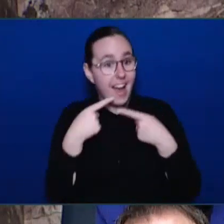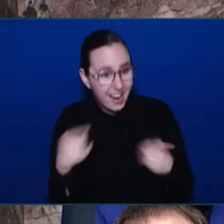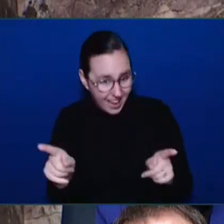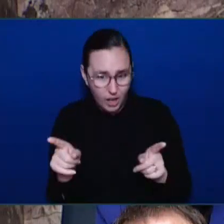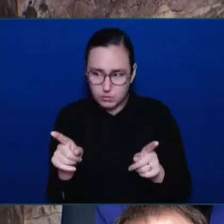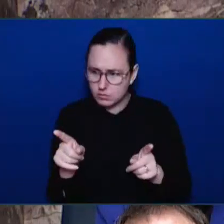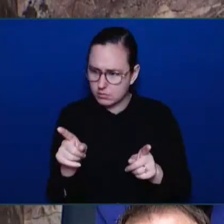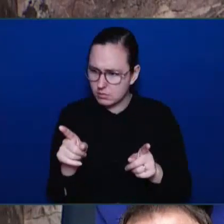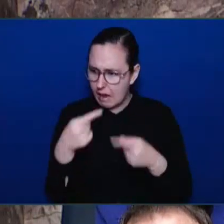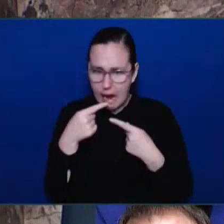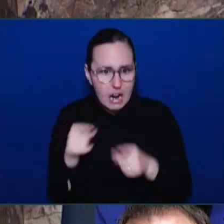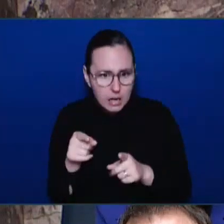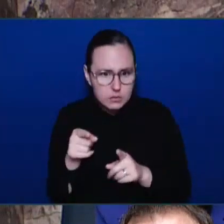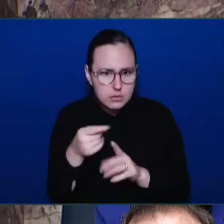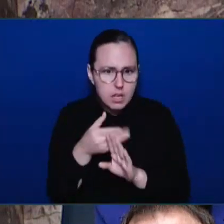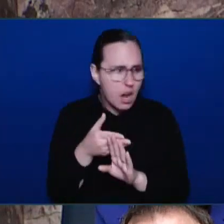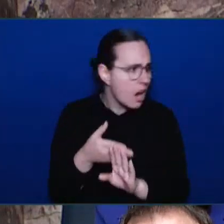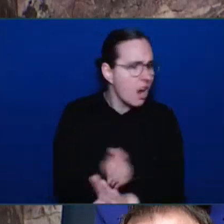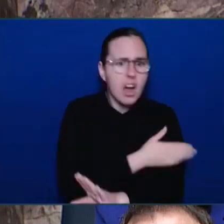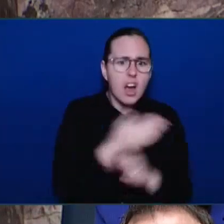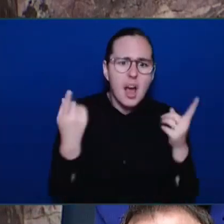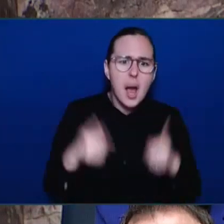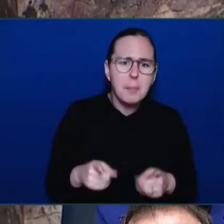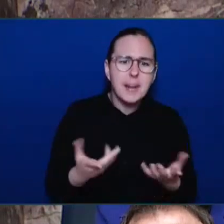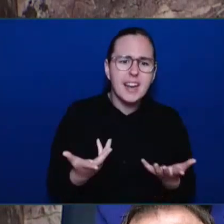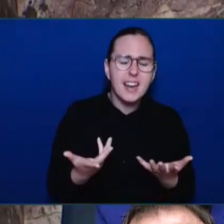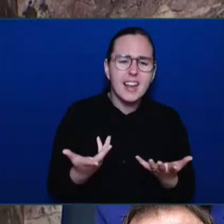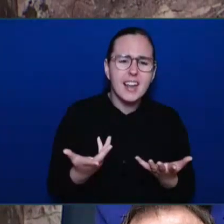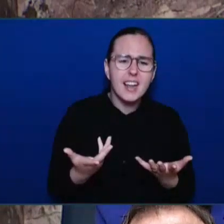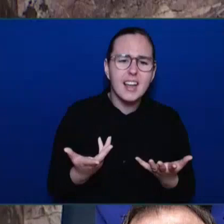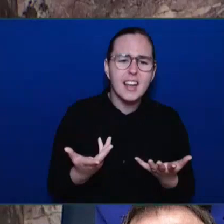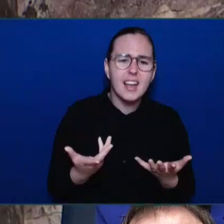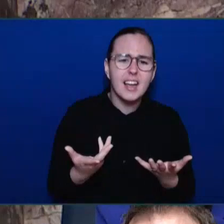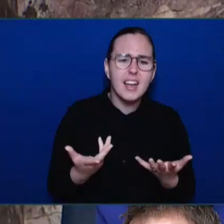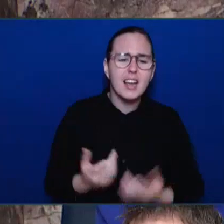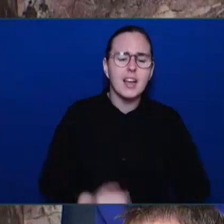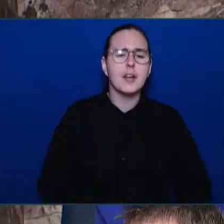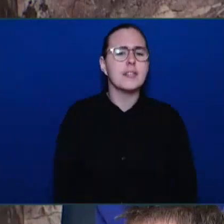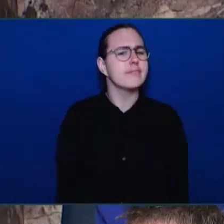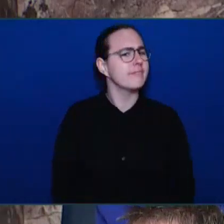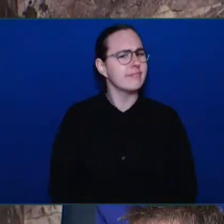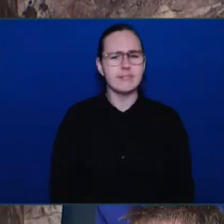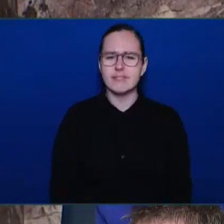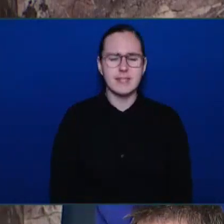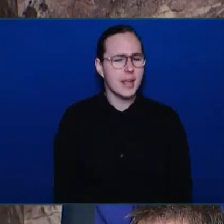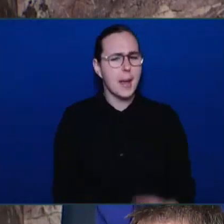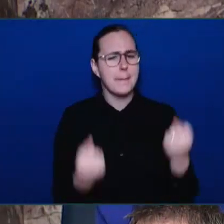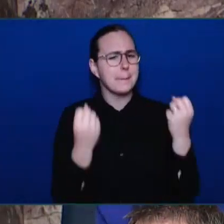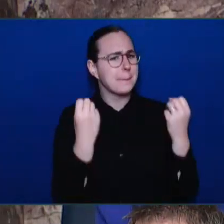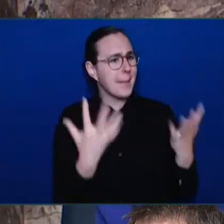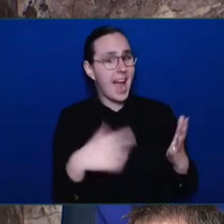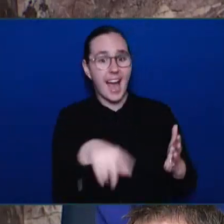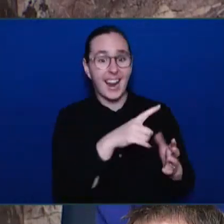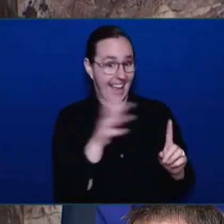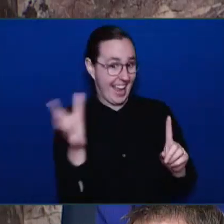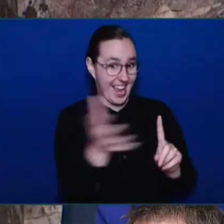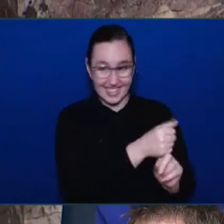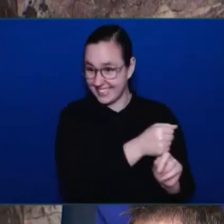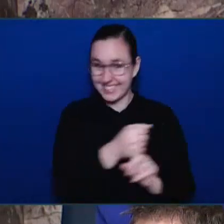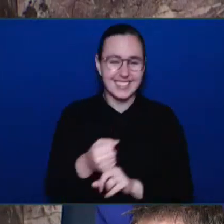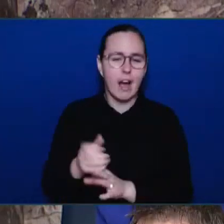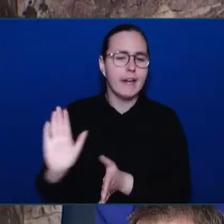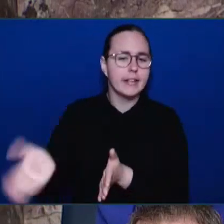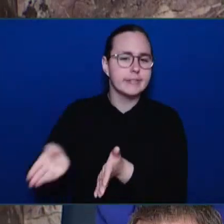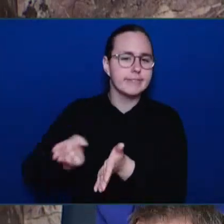were caught and released. Justin Collins, released with the agreement of provincial prosecutors, having